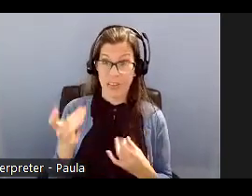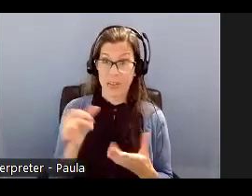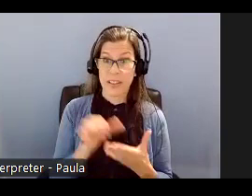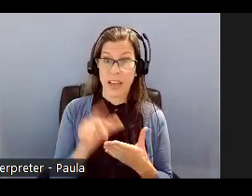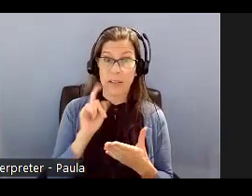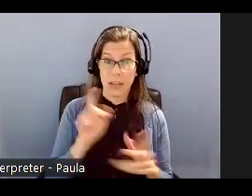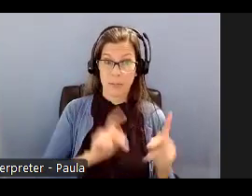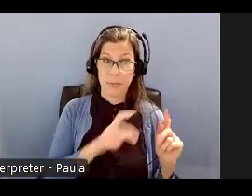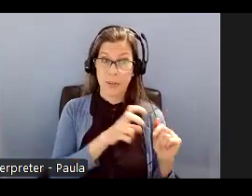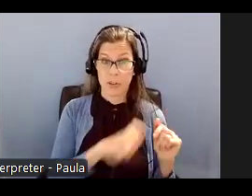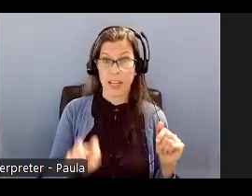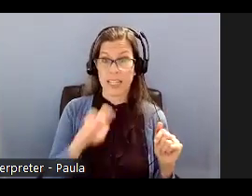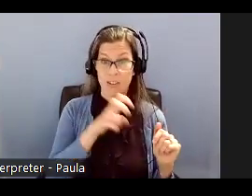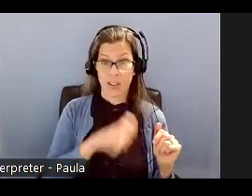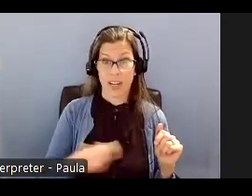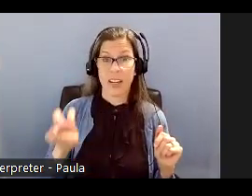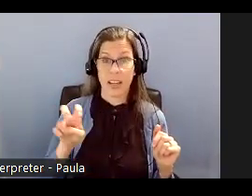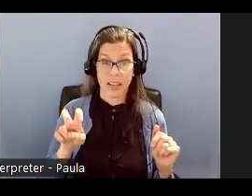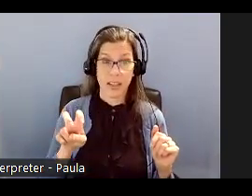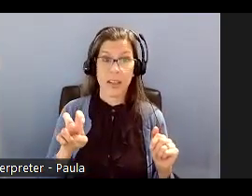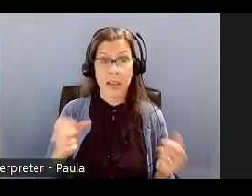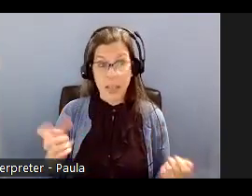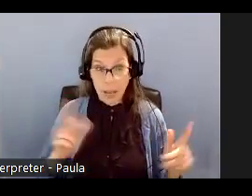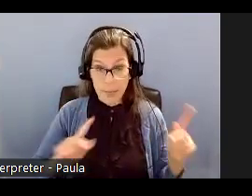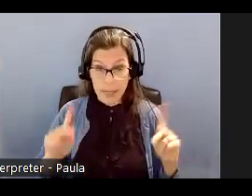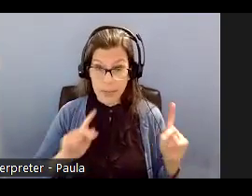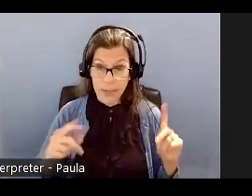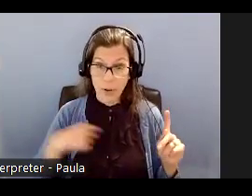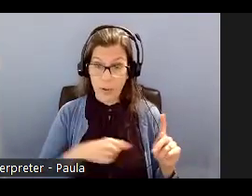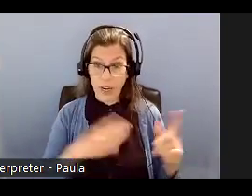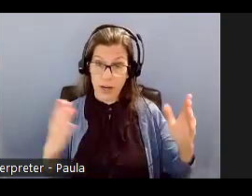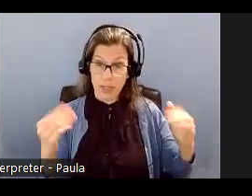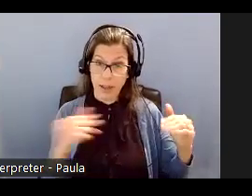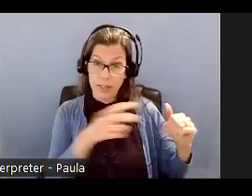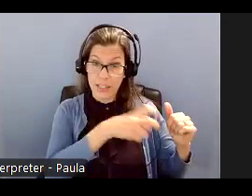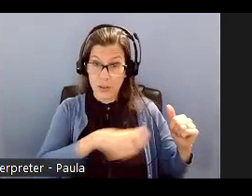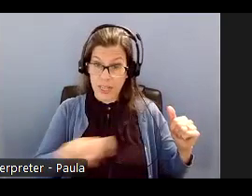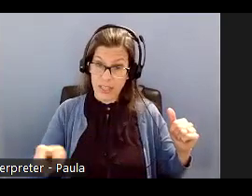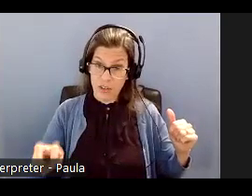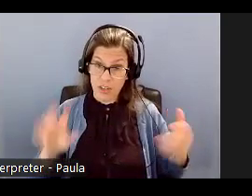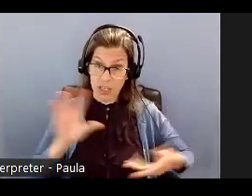are transitioning over. Do we know how many folks we're expecting to transition over?